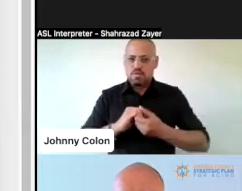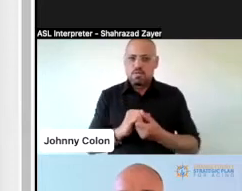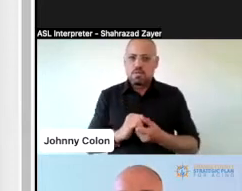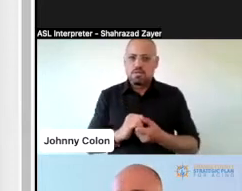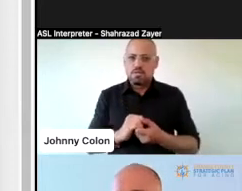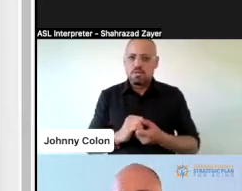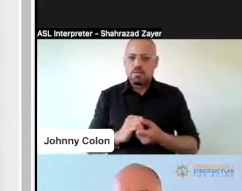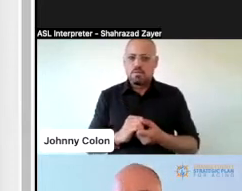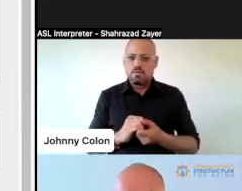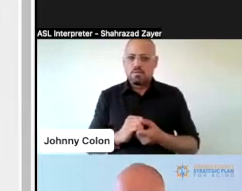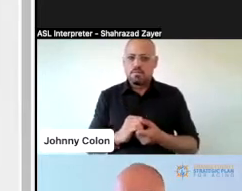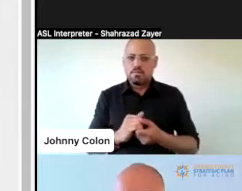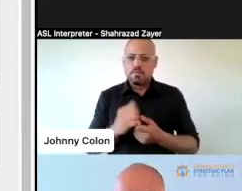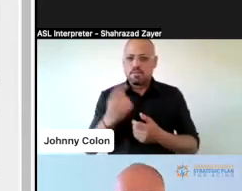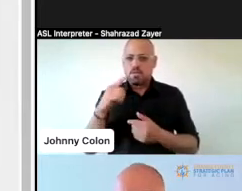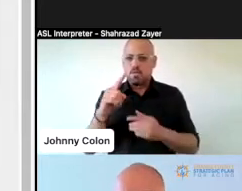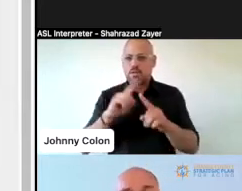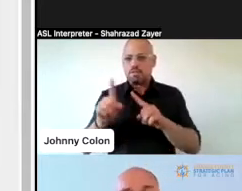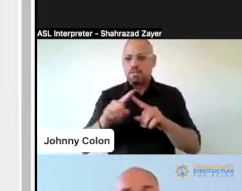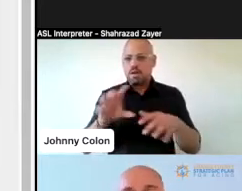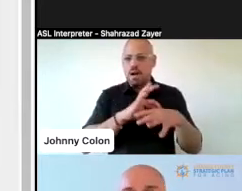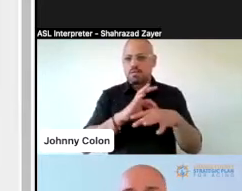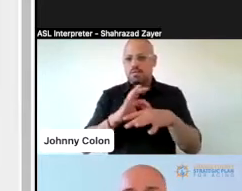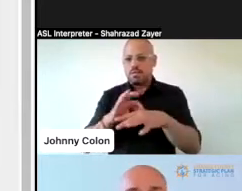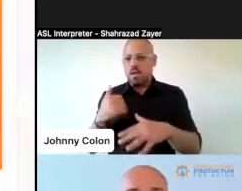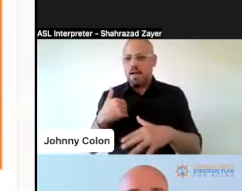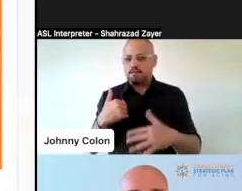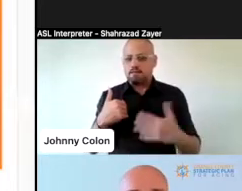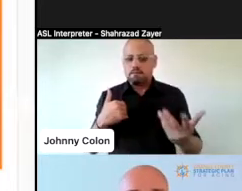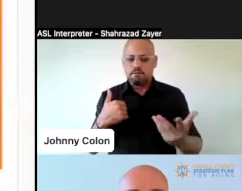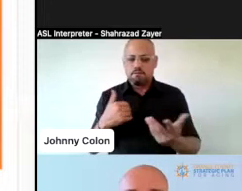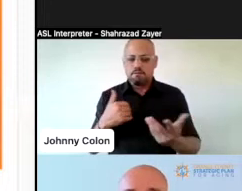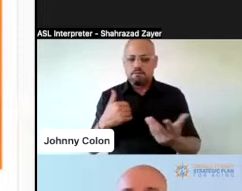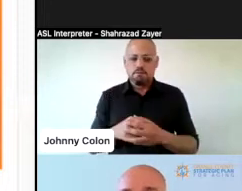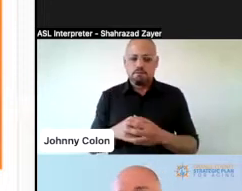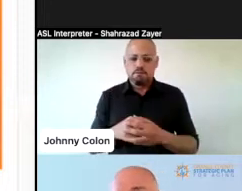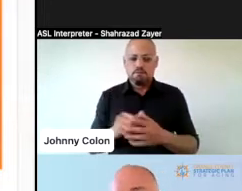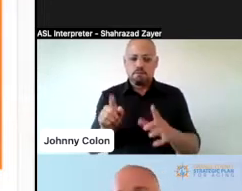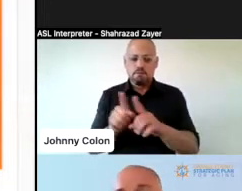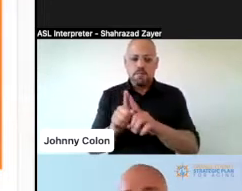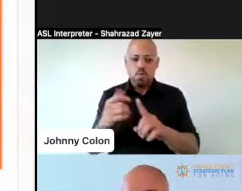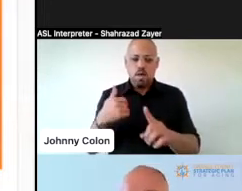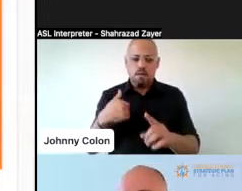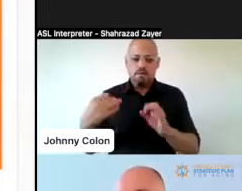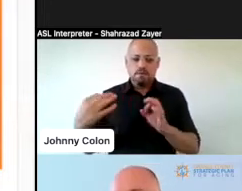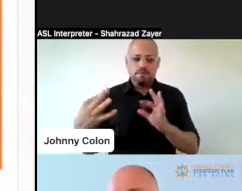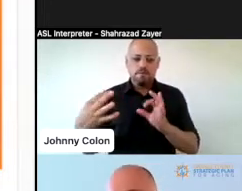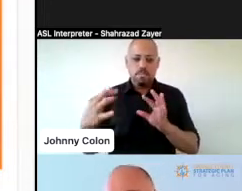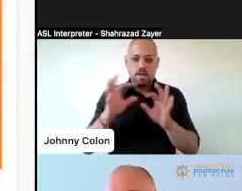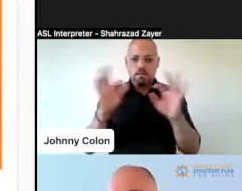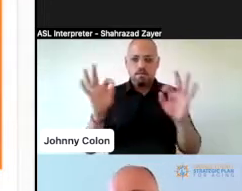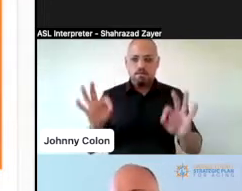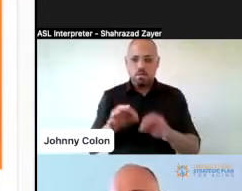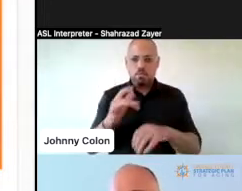around the different content that we have. So we also have a feedback form available